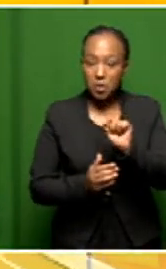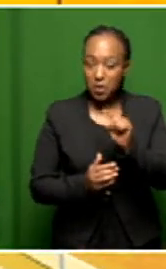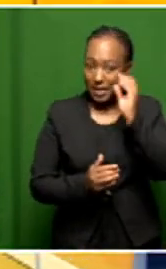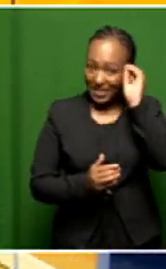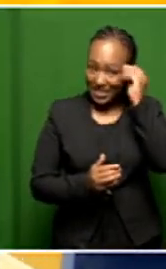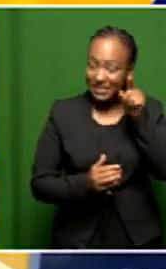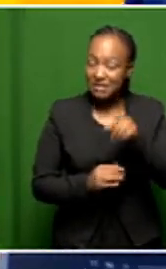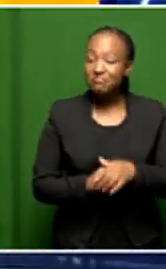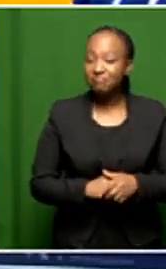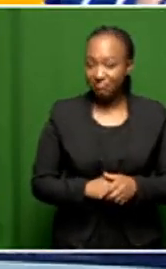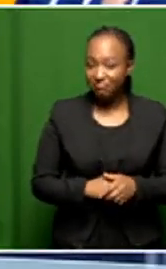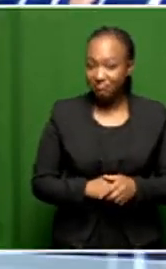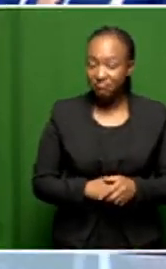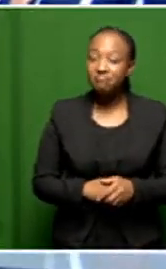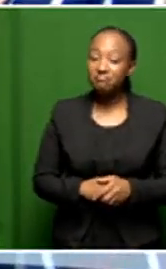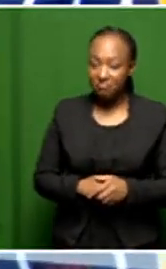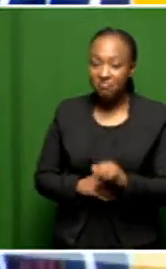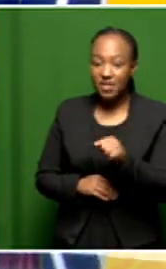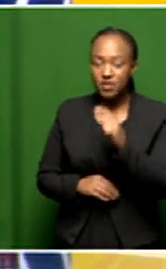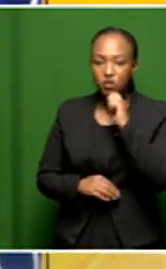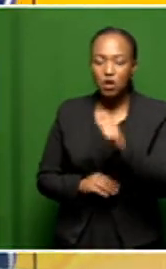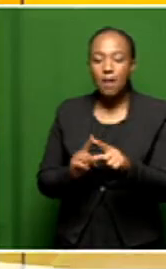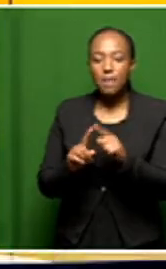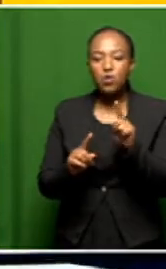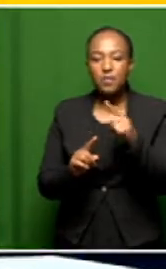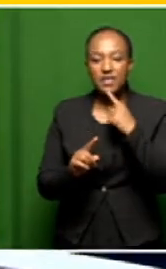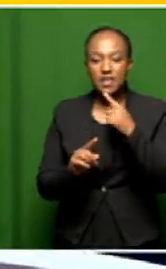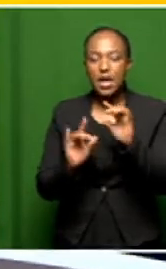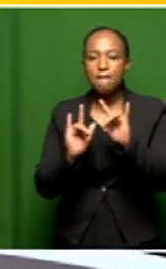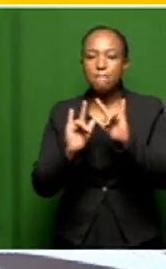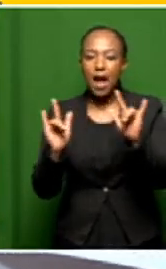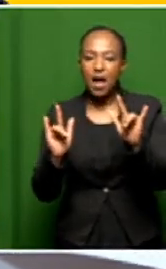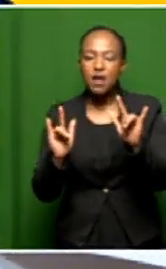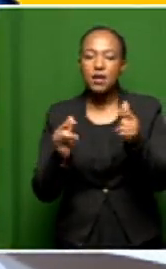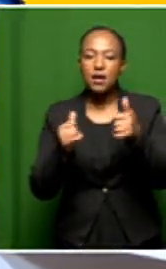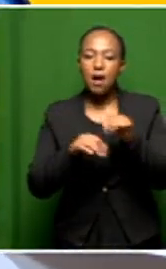to be a very interesting one. It really is, but we've got to rush and say goodbye. Yeah. Another hour on SABC.